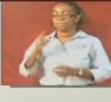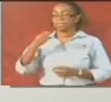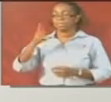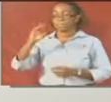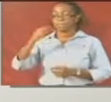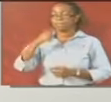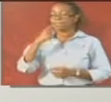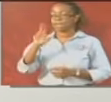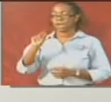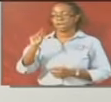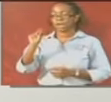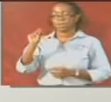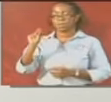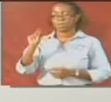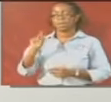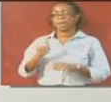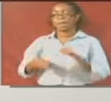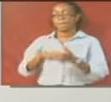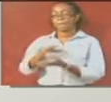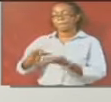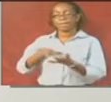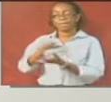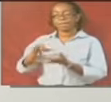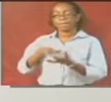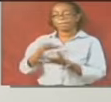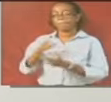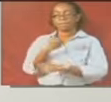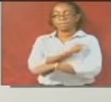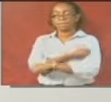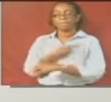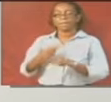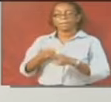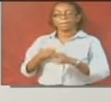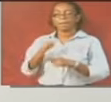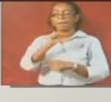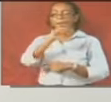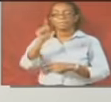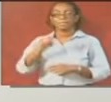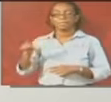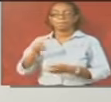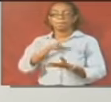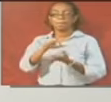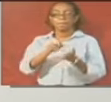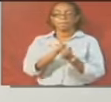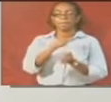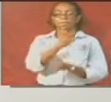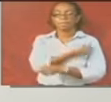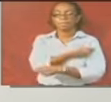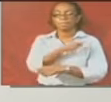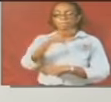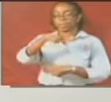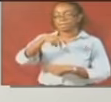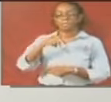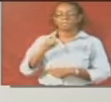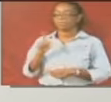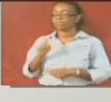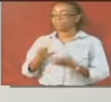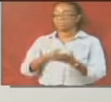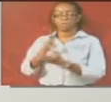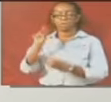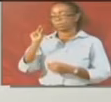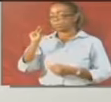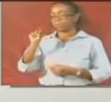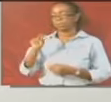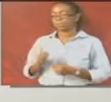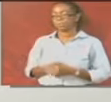stay within type for your vaccination first and second doses. Now, with respect to the